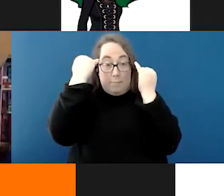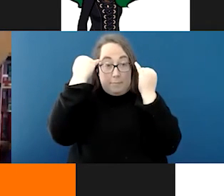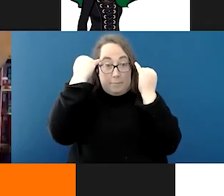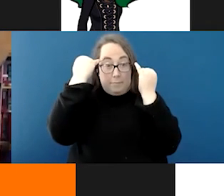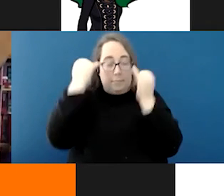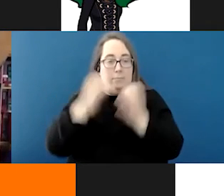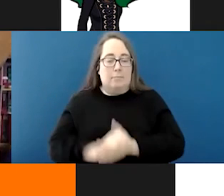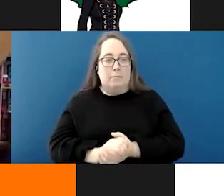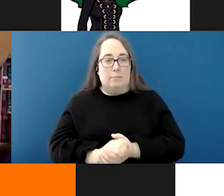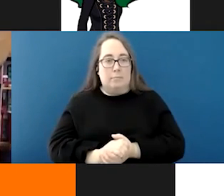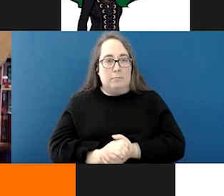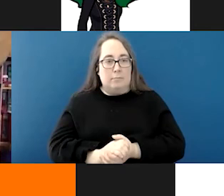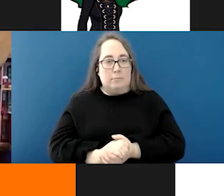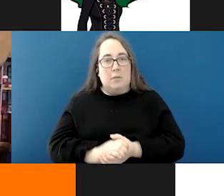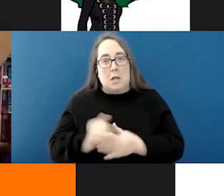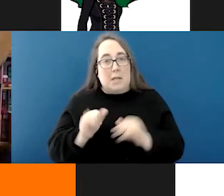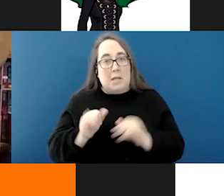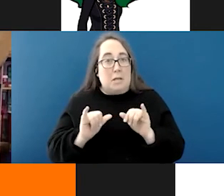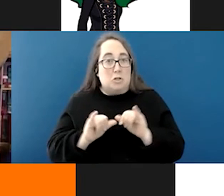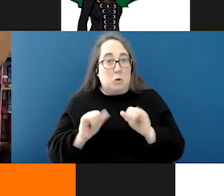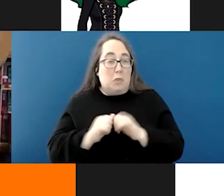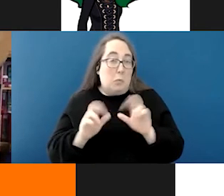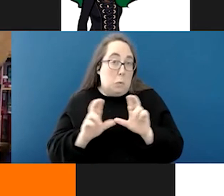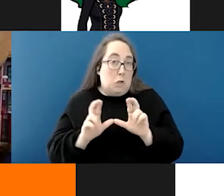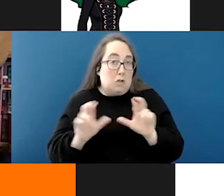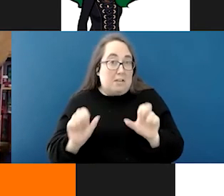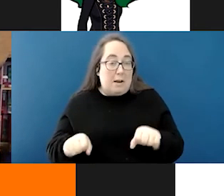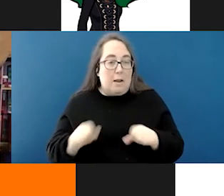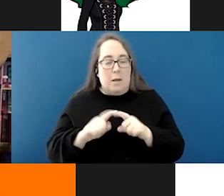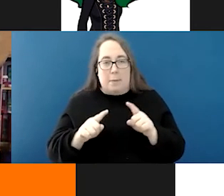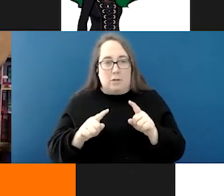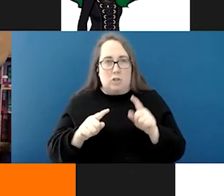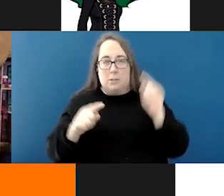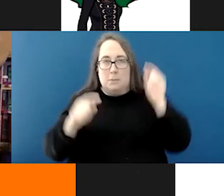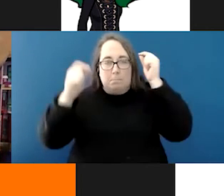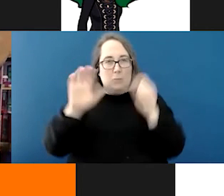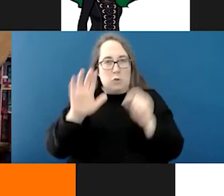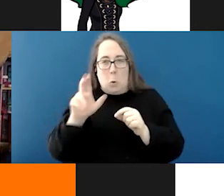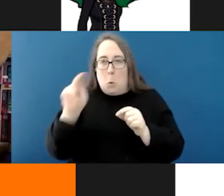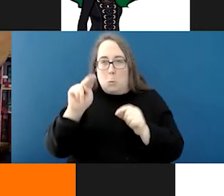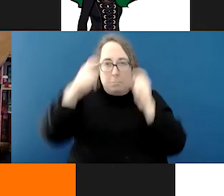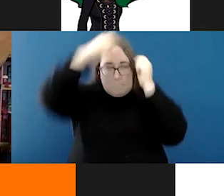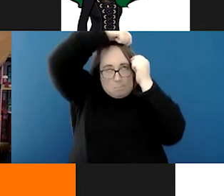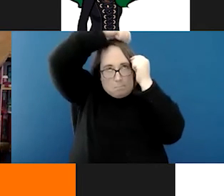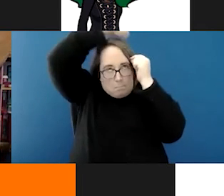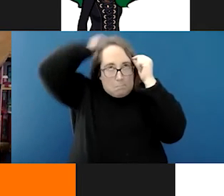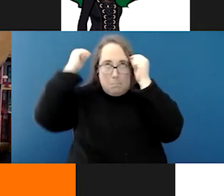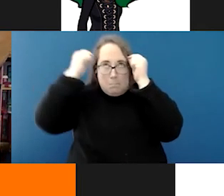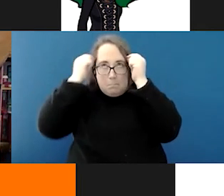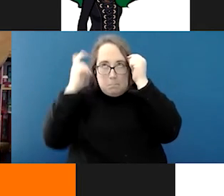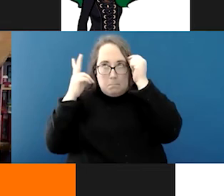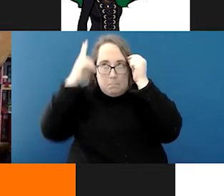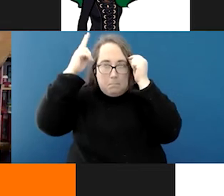measure it with a ruler if you want to, but typically just measuring it around your own face would be the best thing